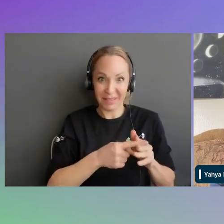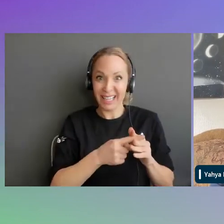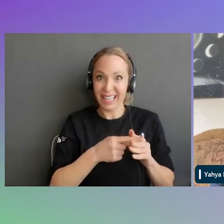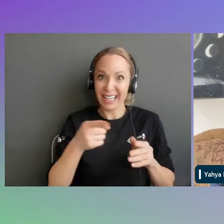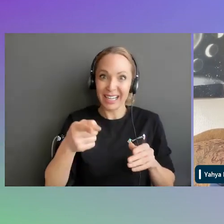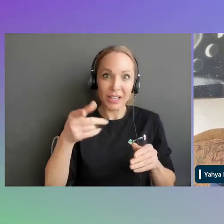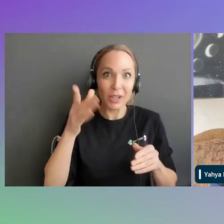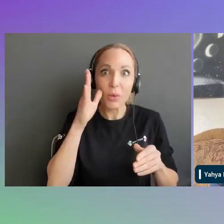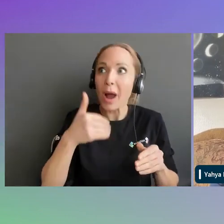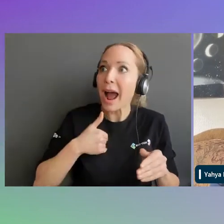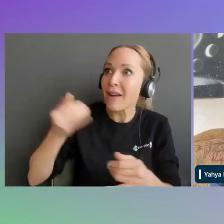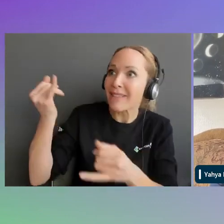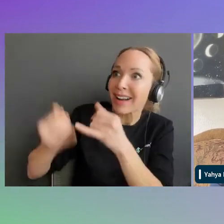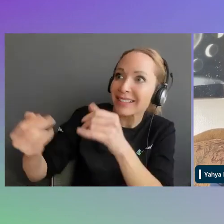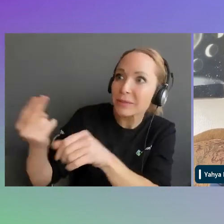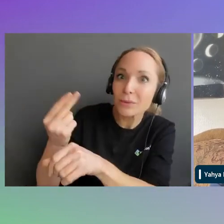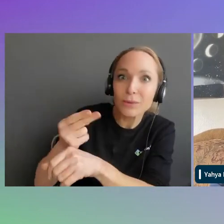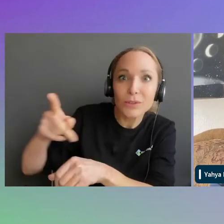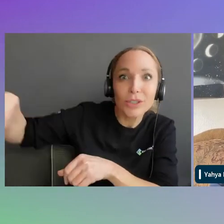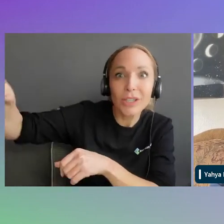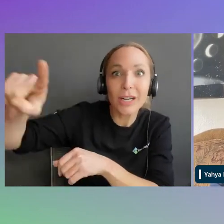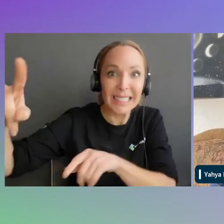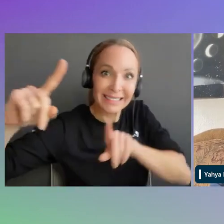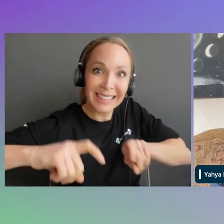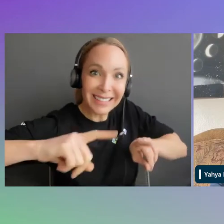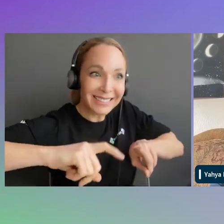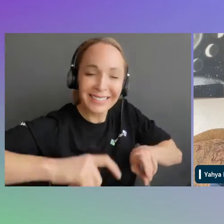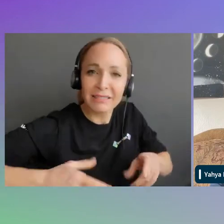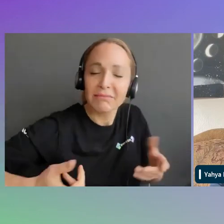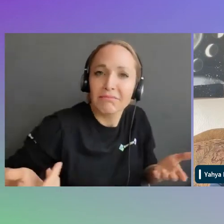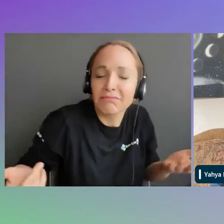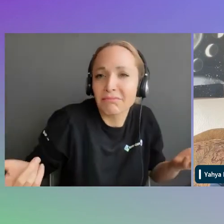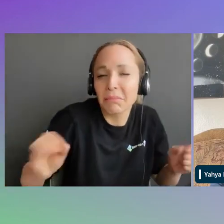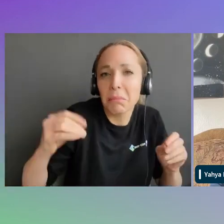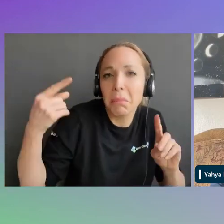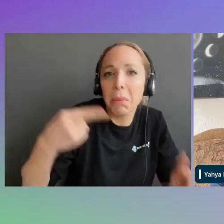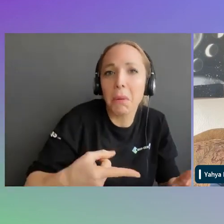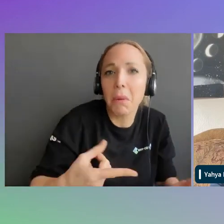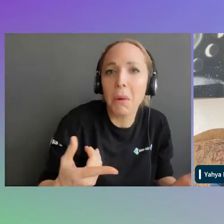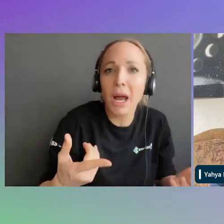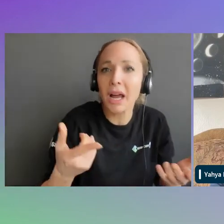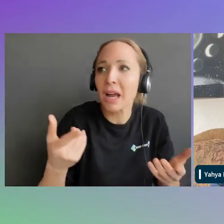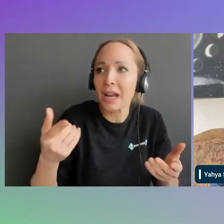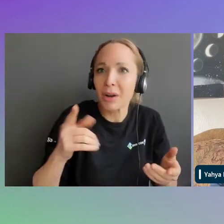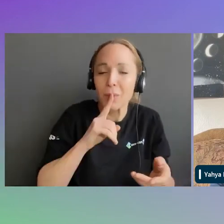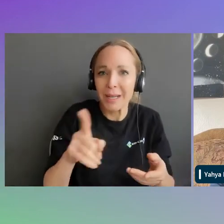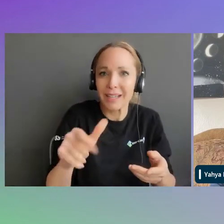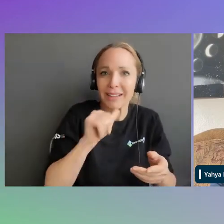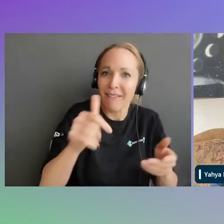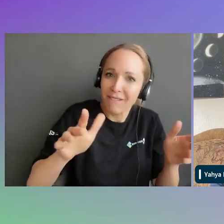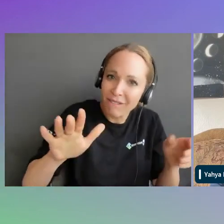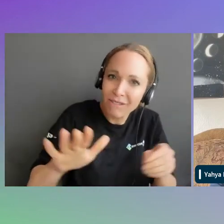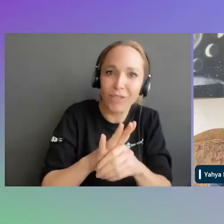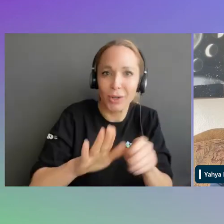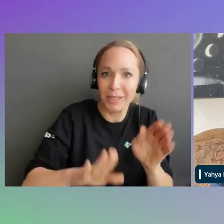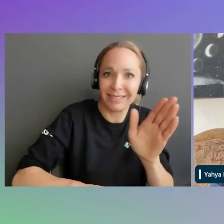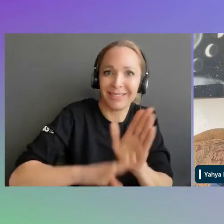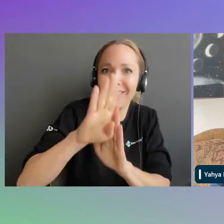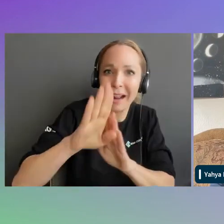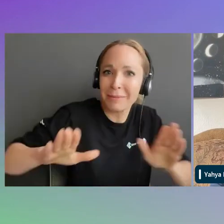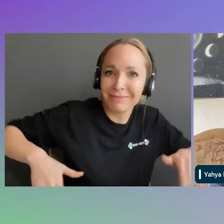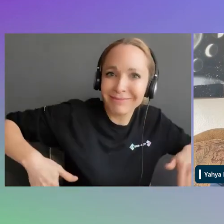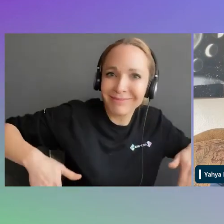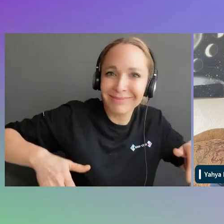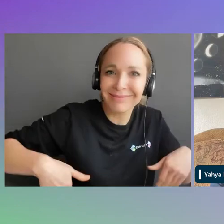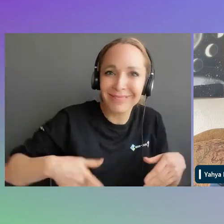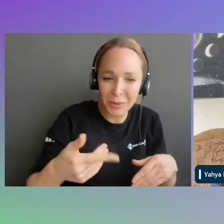users testing your individual components, or maybe a few components like stacked together. You really want to save your usability testing because it